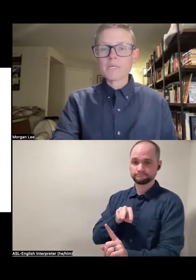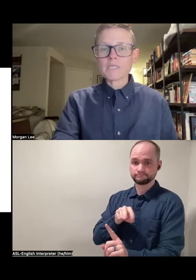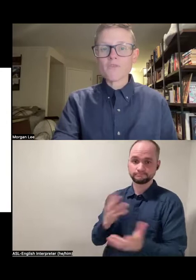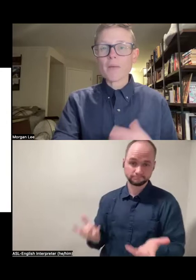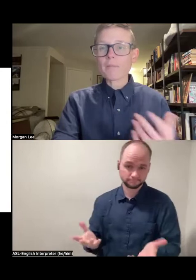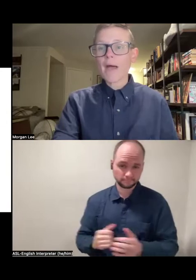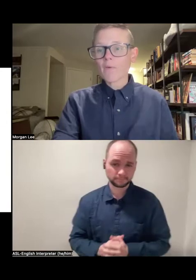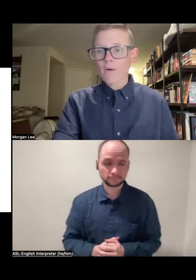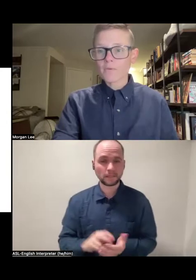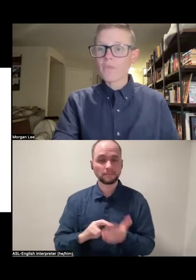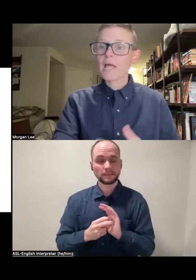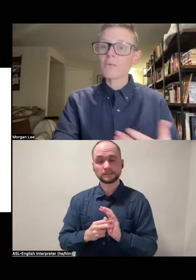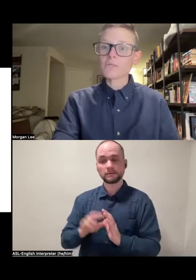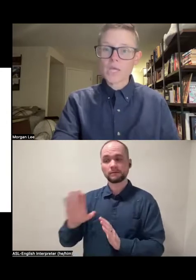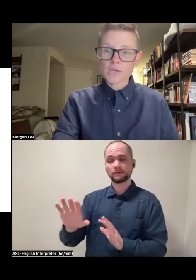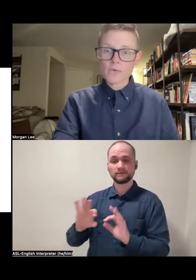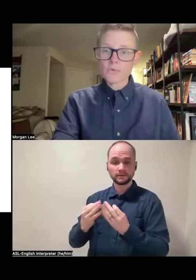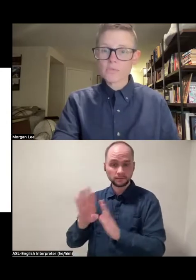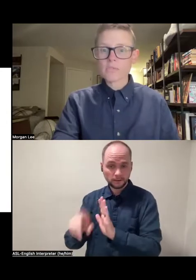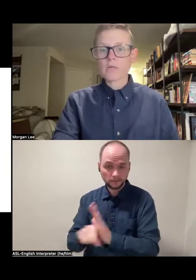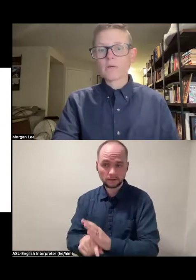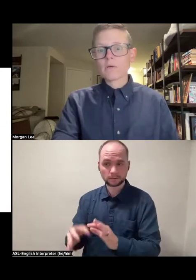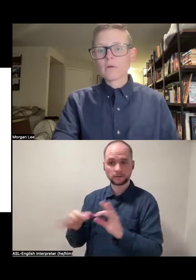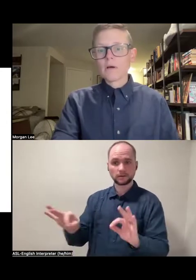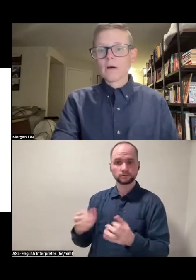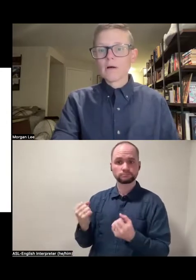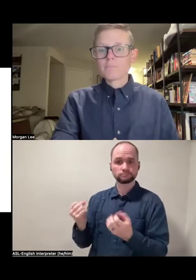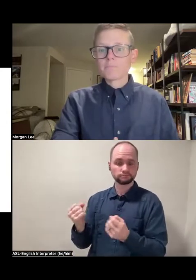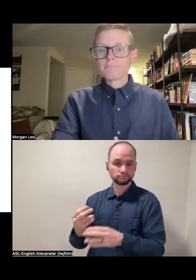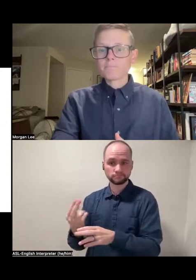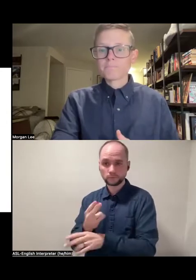And this means their family background, the language they use,